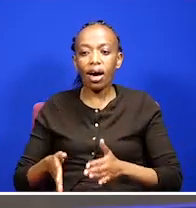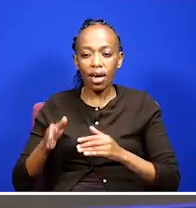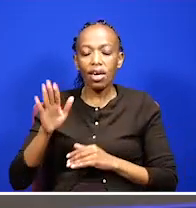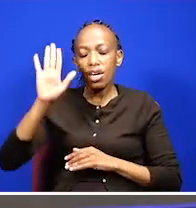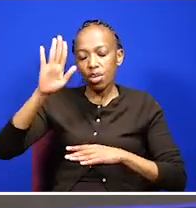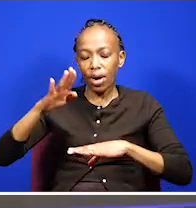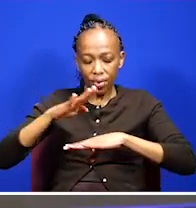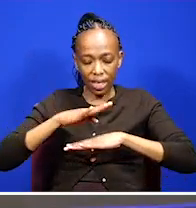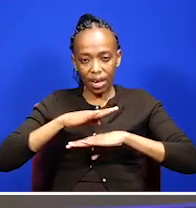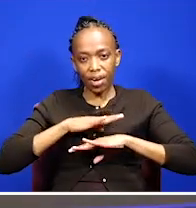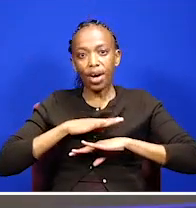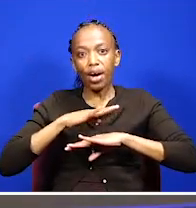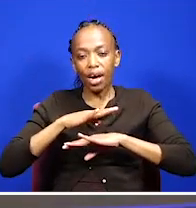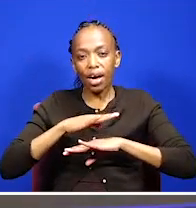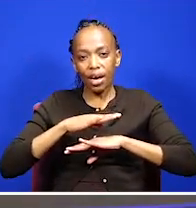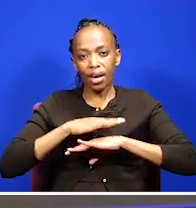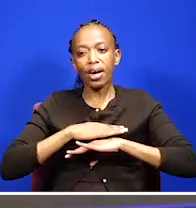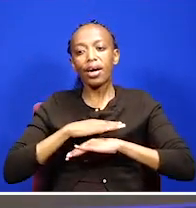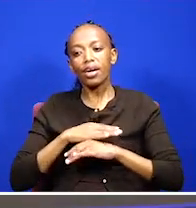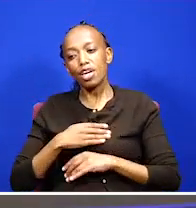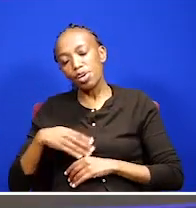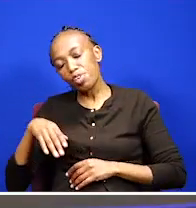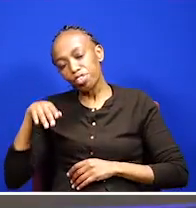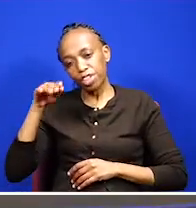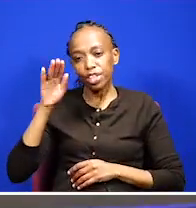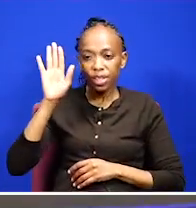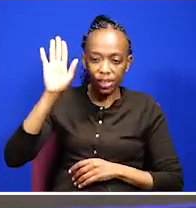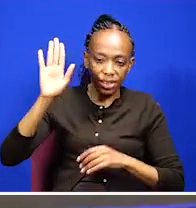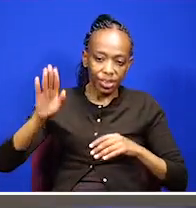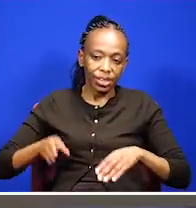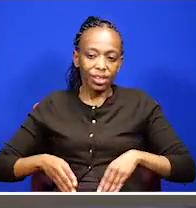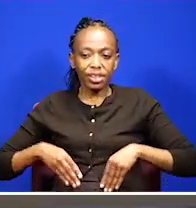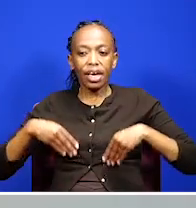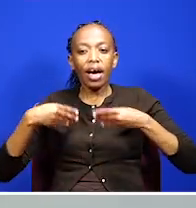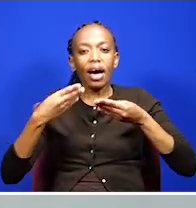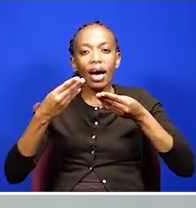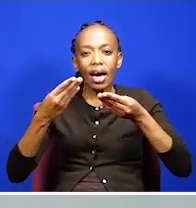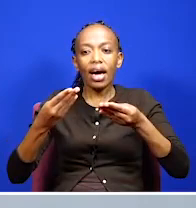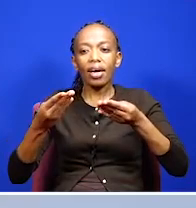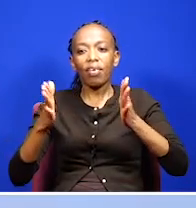Jireh. You are enough. Your name is Jireh.